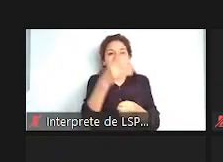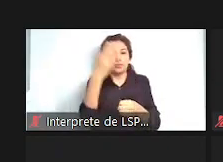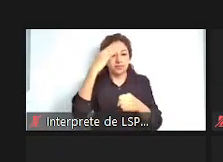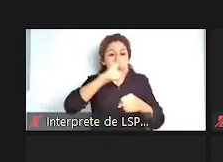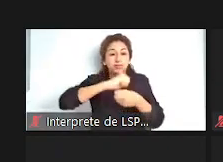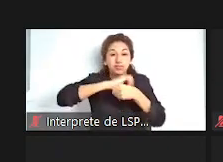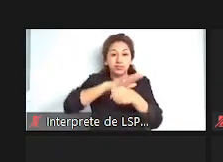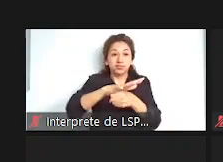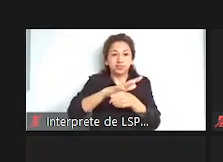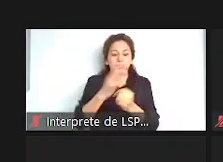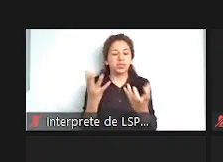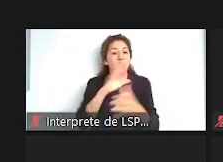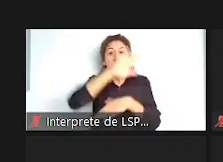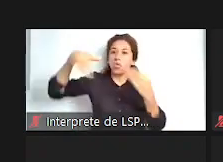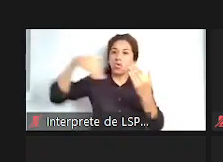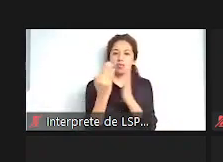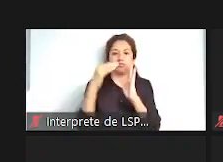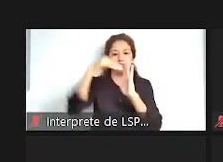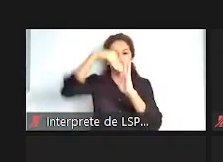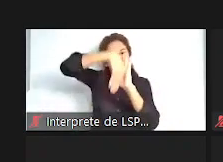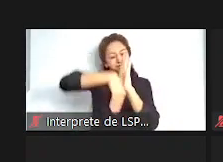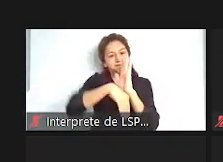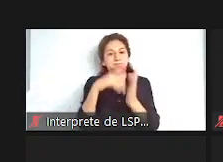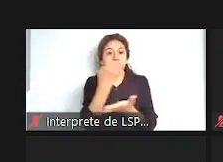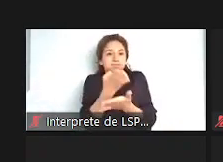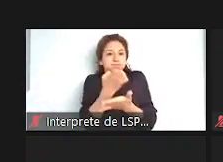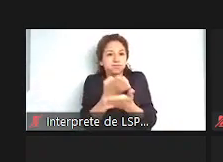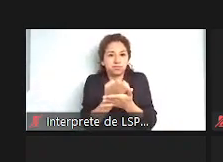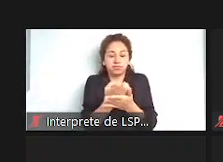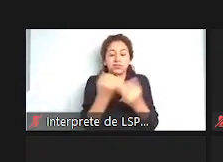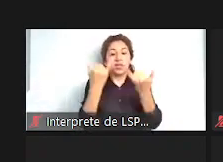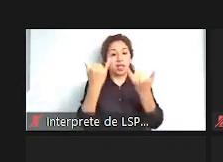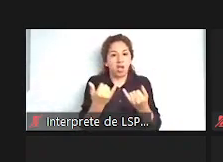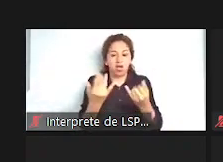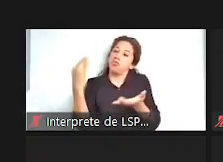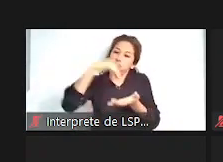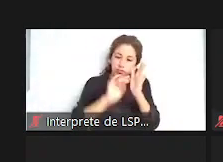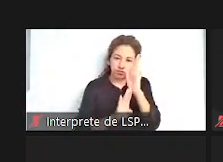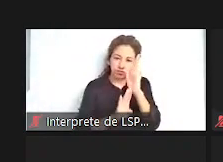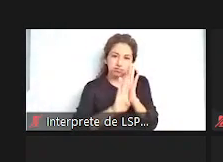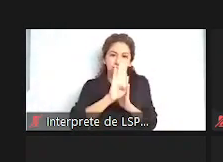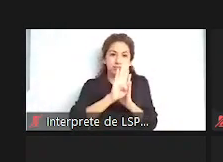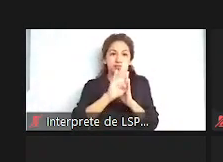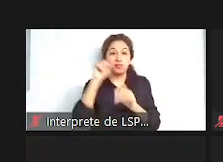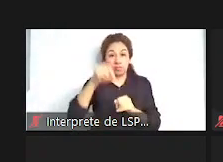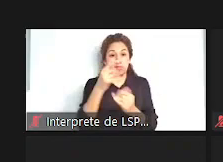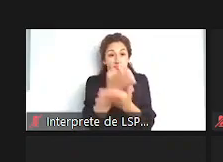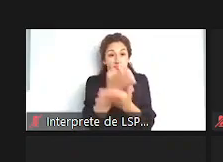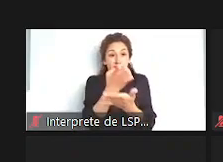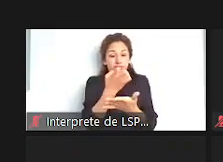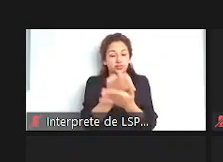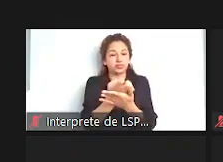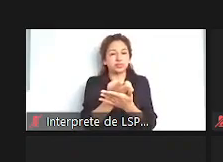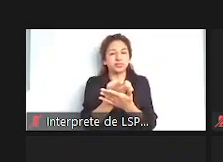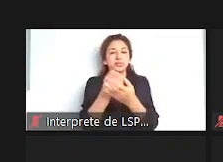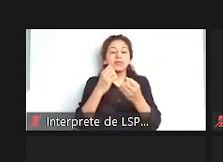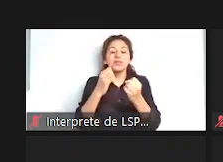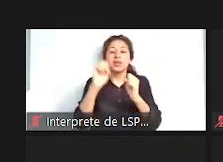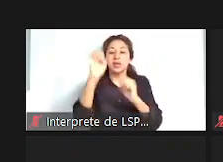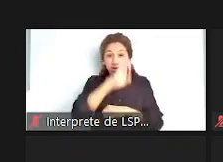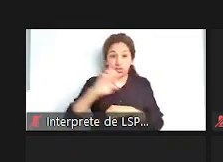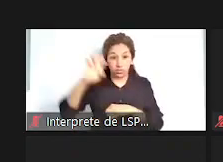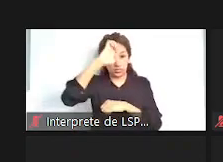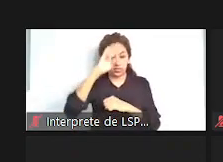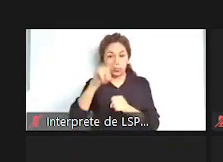economy because of the pandemic everyone has gone into an economic crisis and now we are trying to recover and relaunch the a